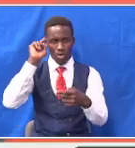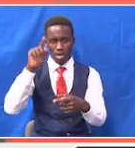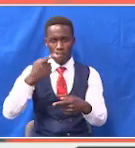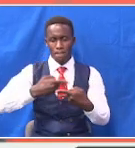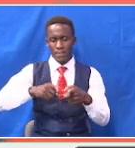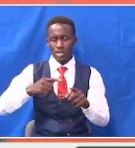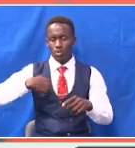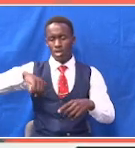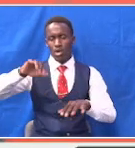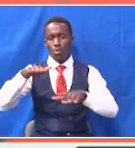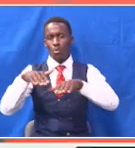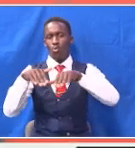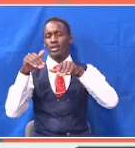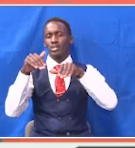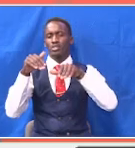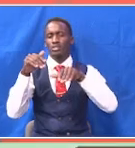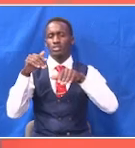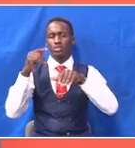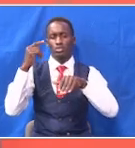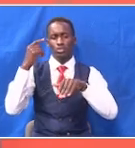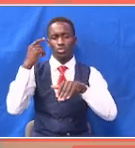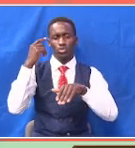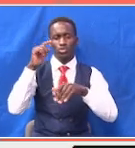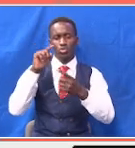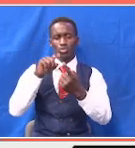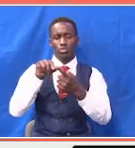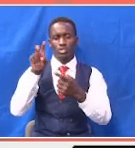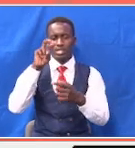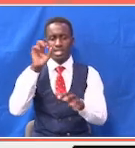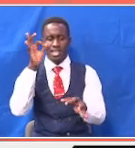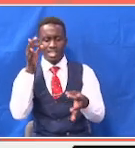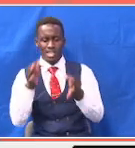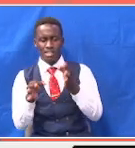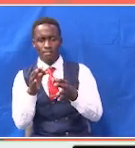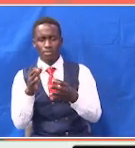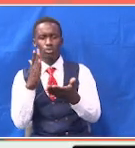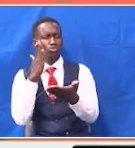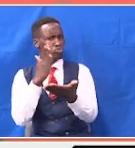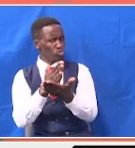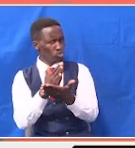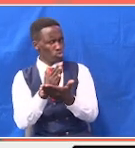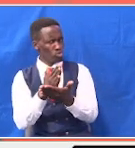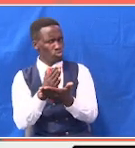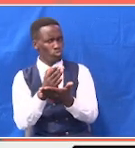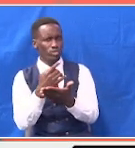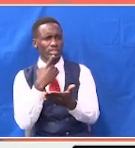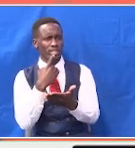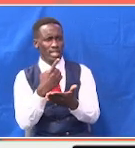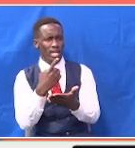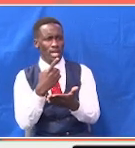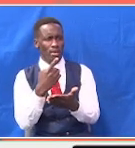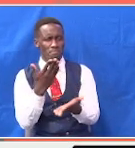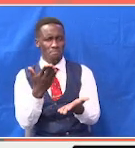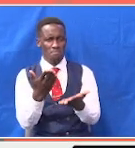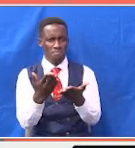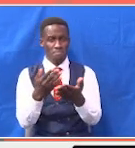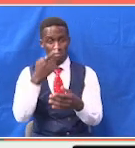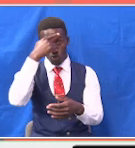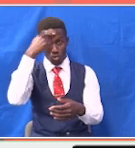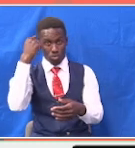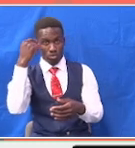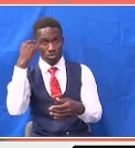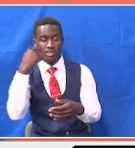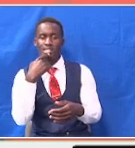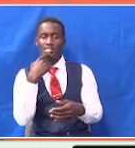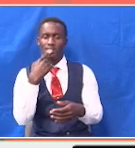waiting for is to see whether he was that genuine in his statement, because